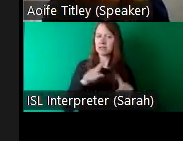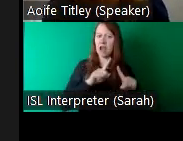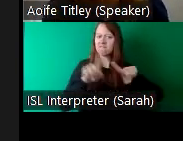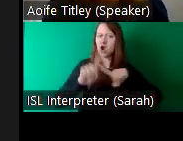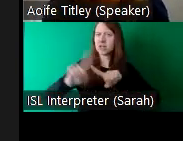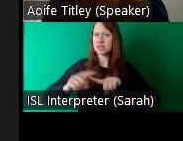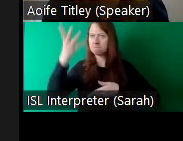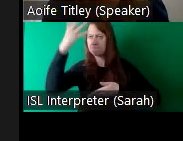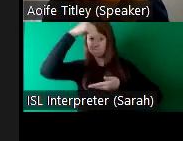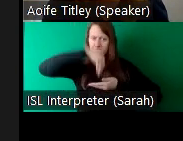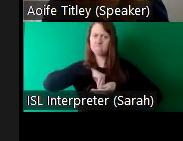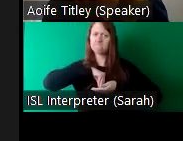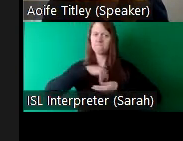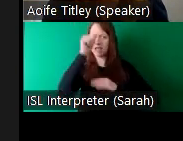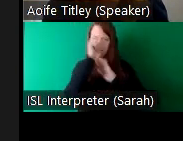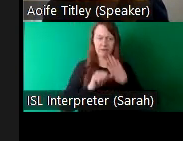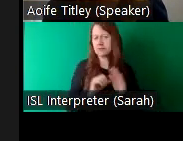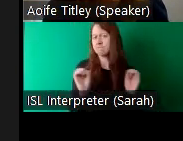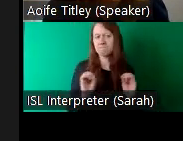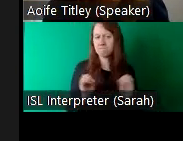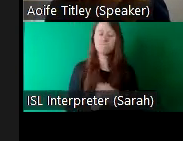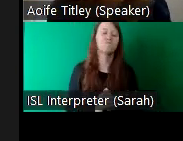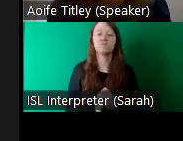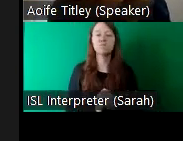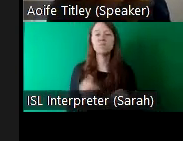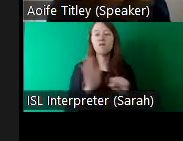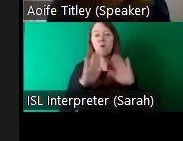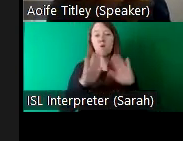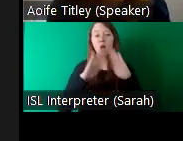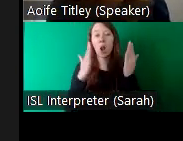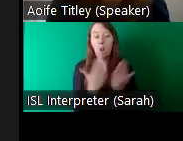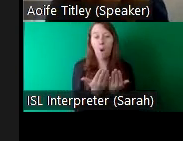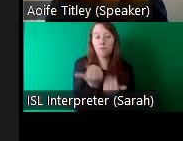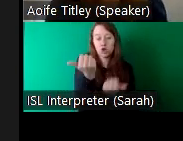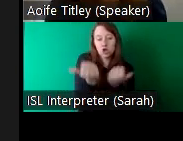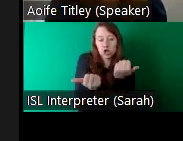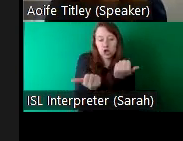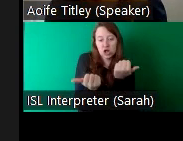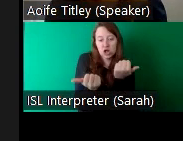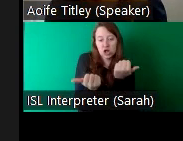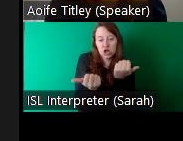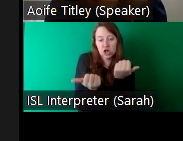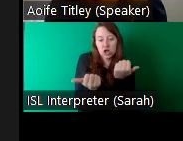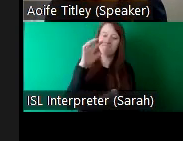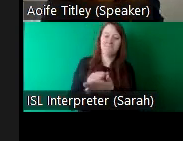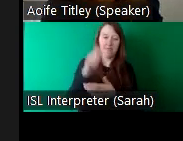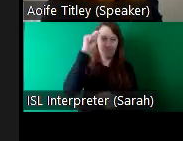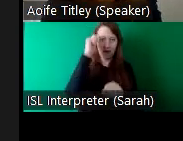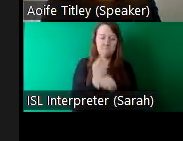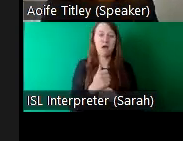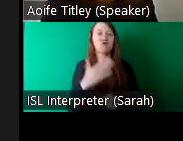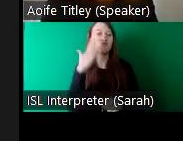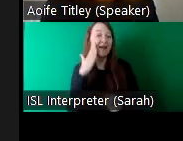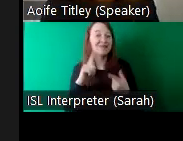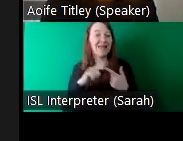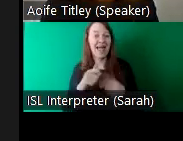to looking at global justice issues, and particularly stuff around race or racism and anti-racism. So just to